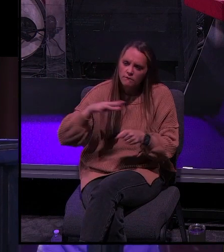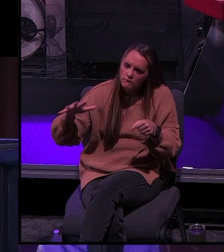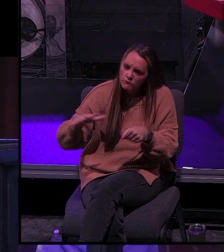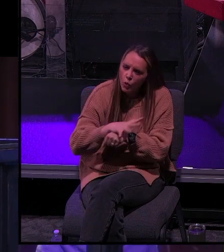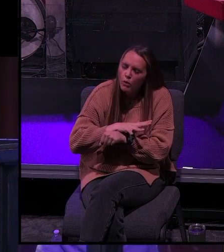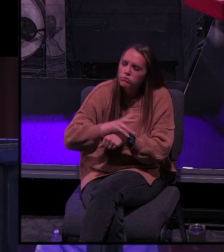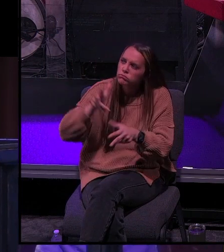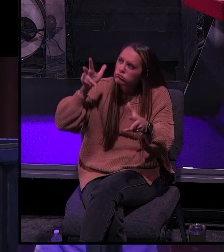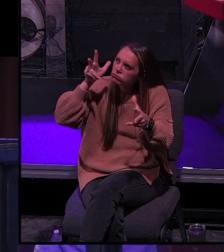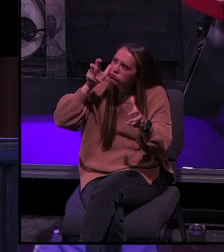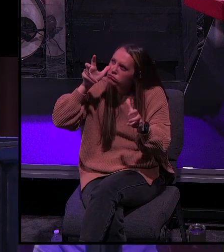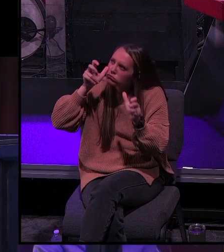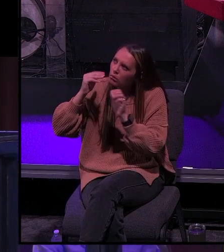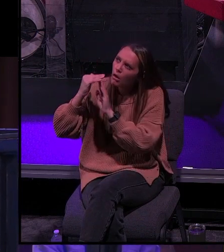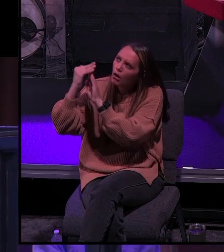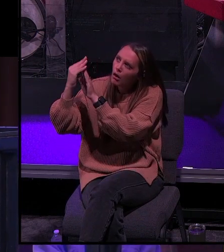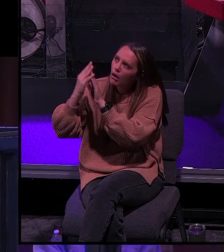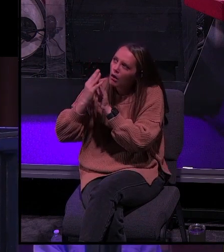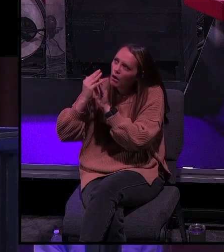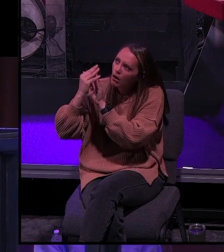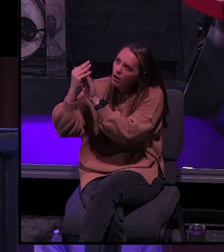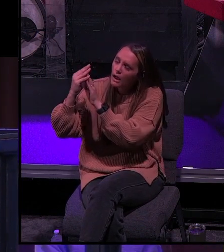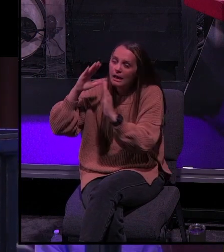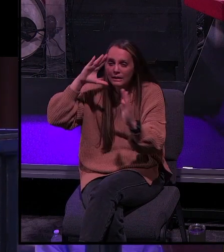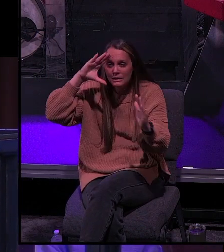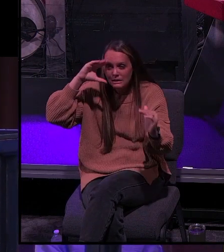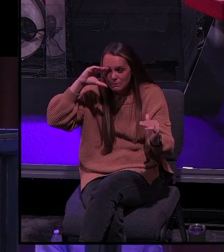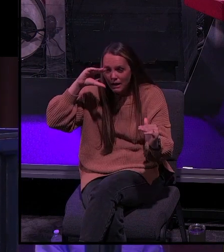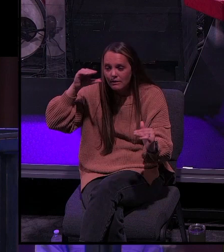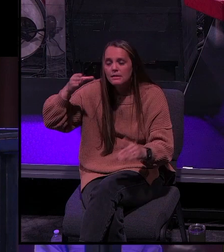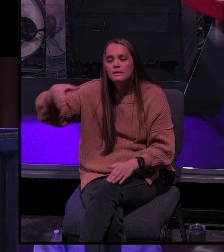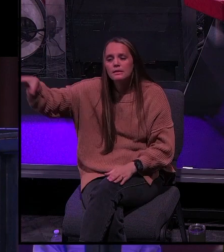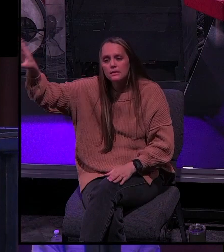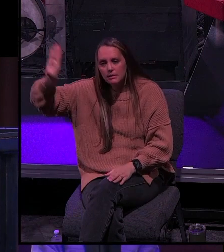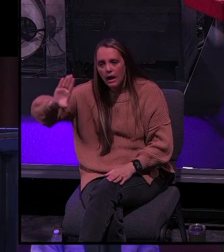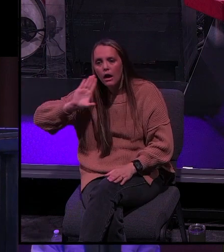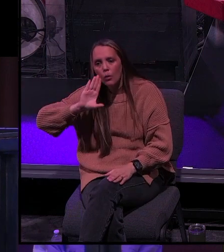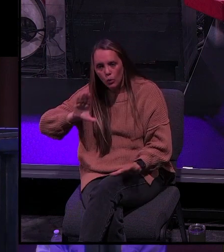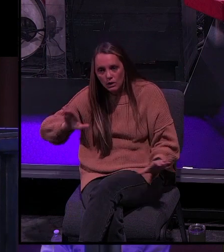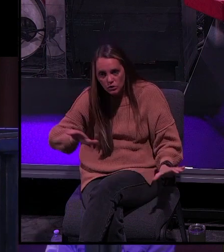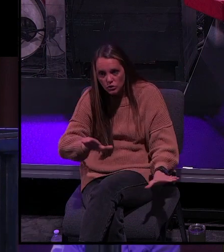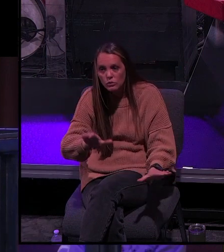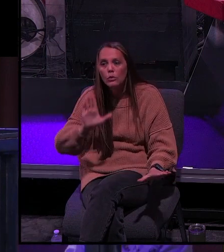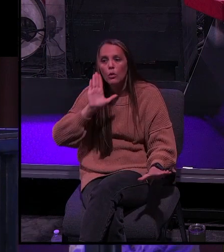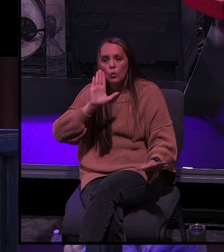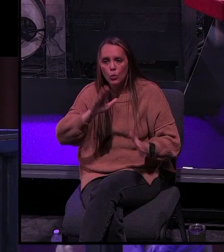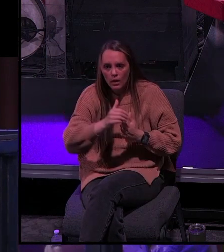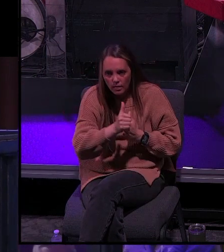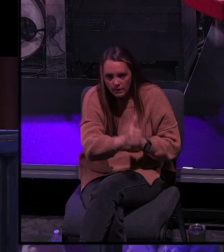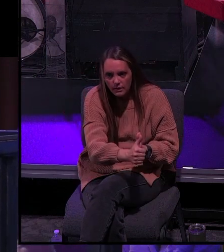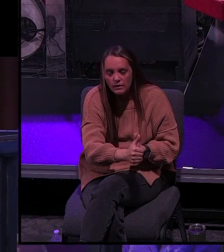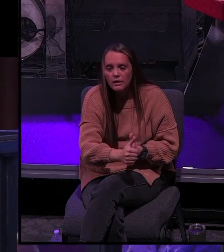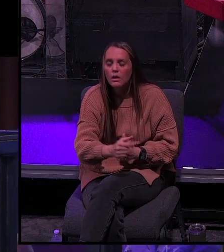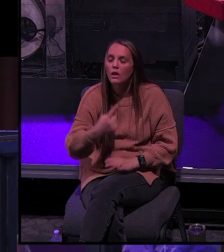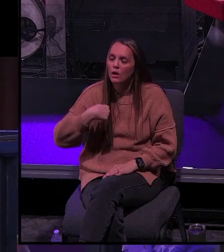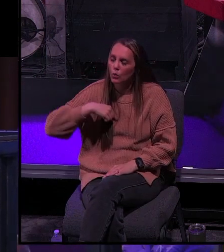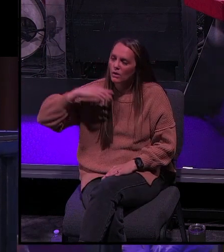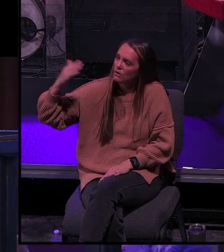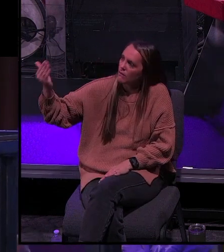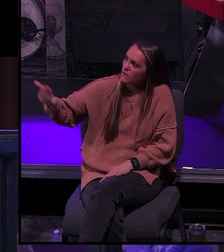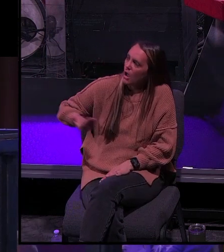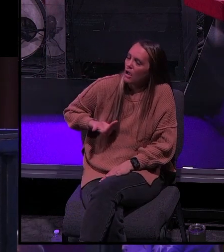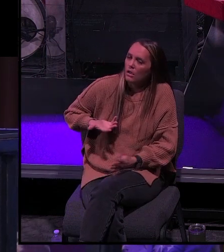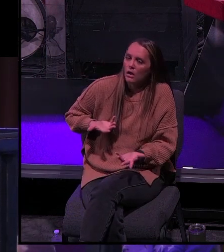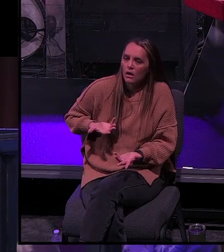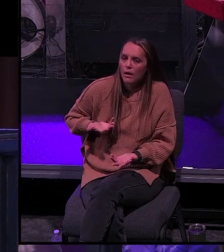do what he says he's going to do, that he's going to lead us, that he's going to speak? What if in faith we actually invited him and then, I